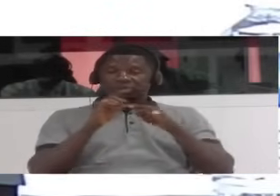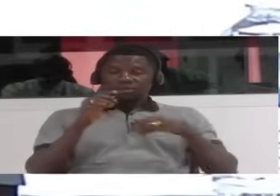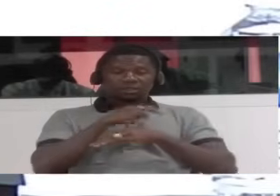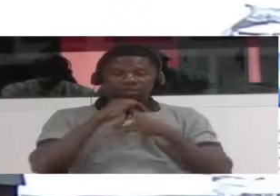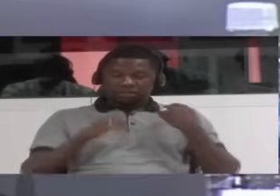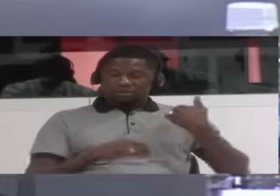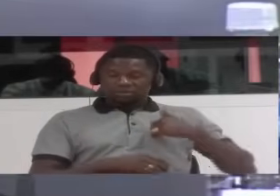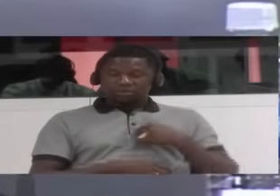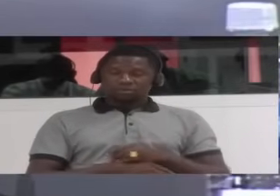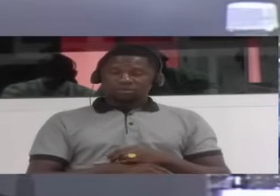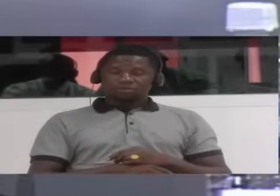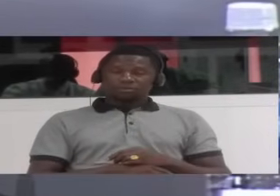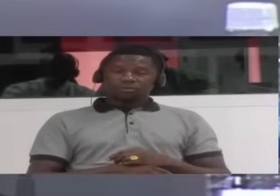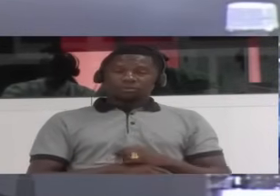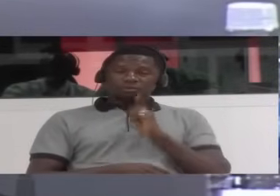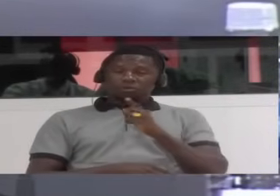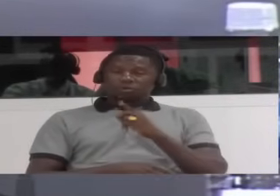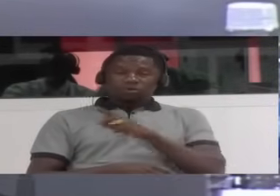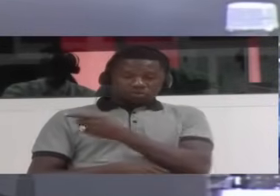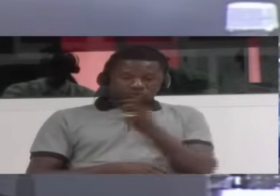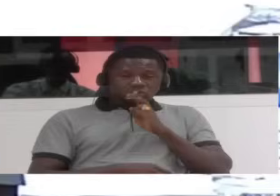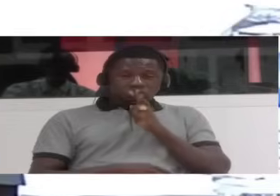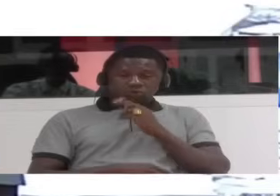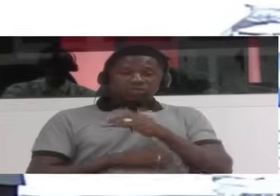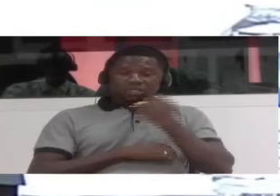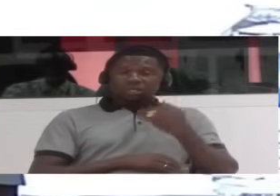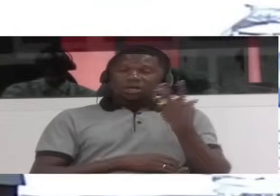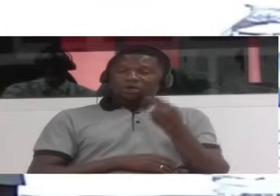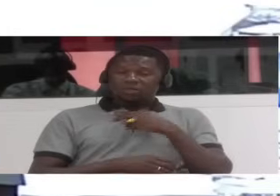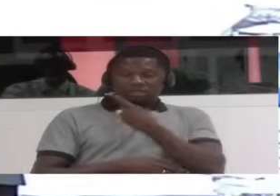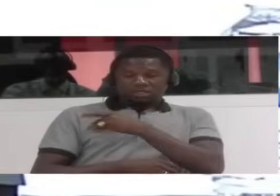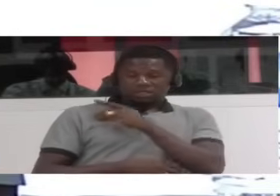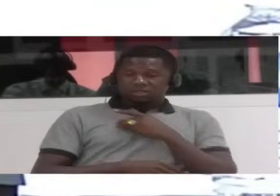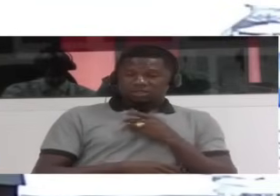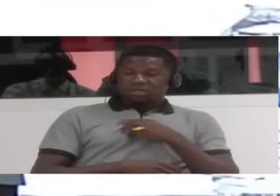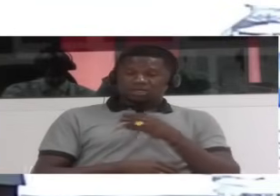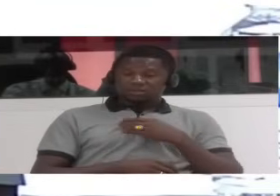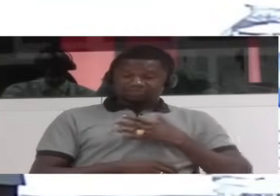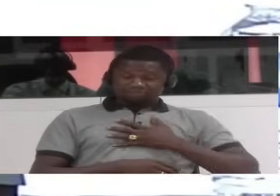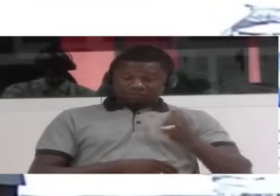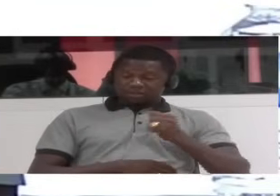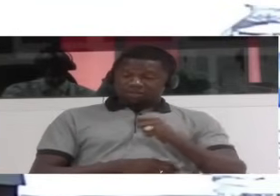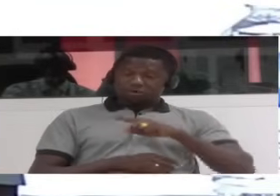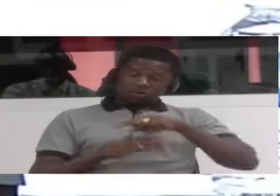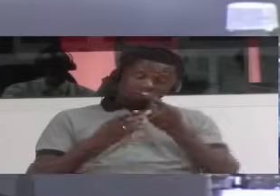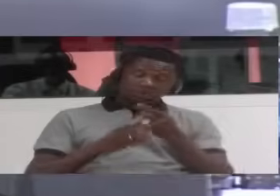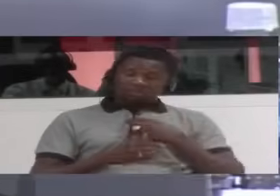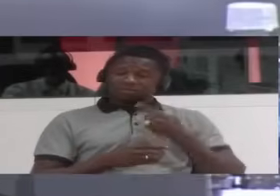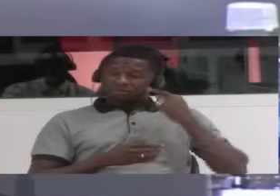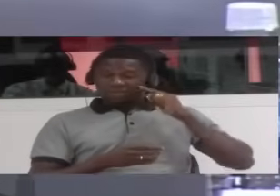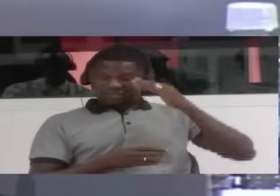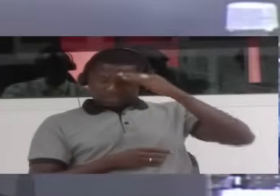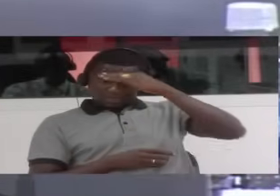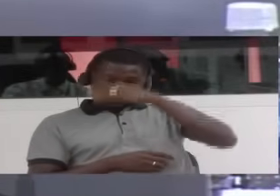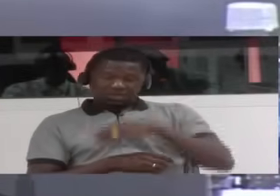But those who killed, how were they treated? As heroes or as villains? As heroes or as